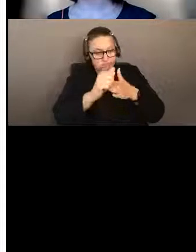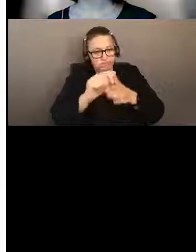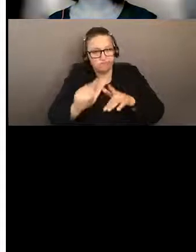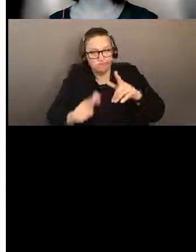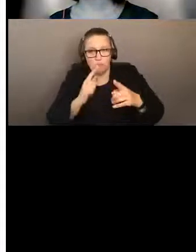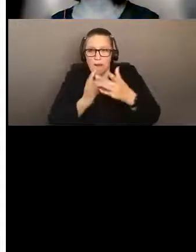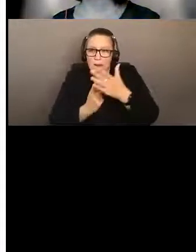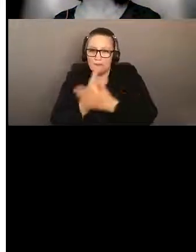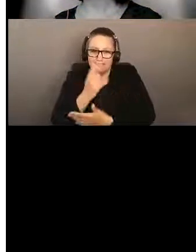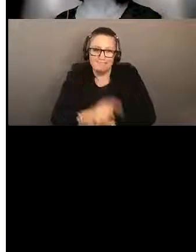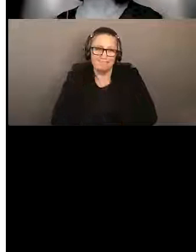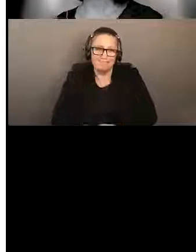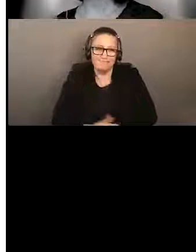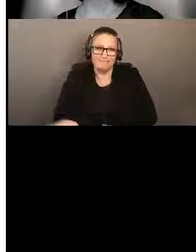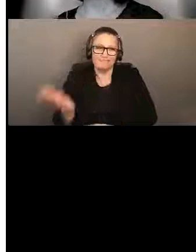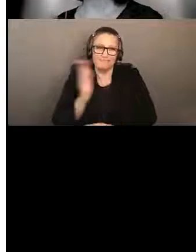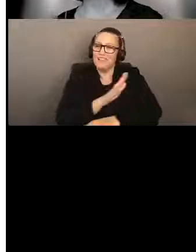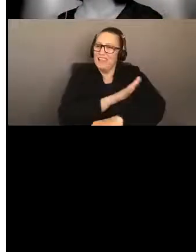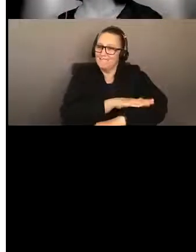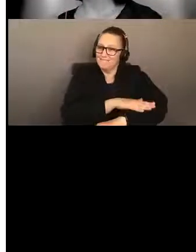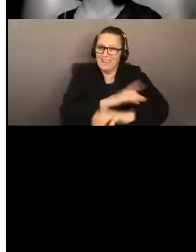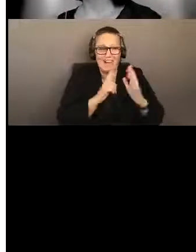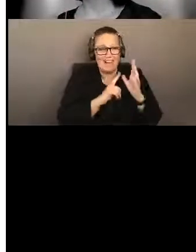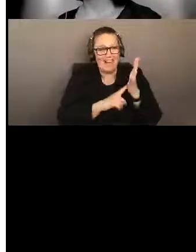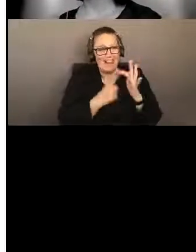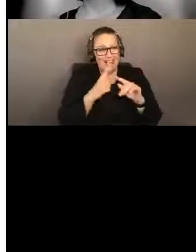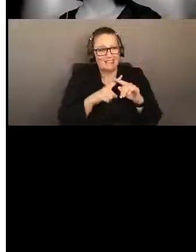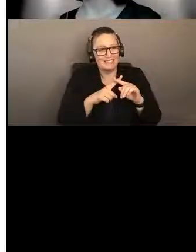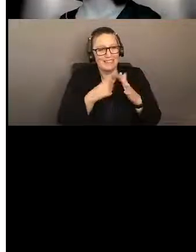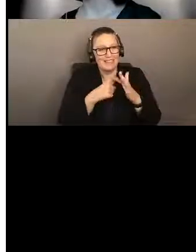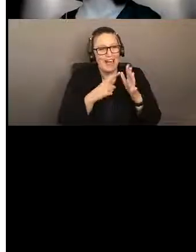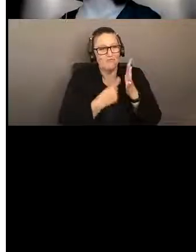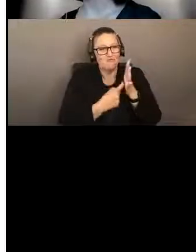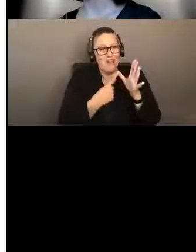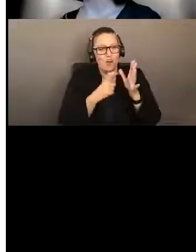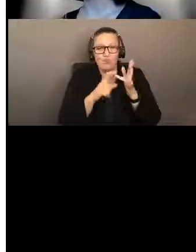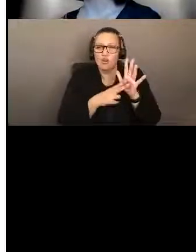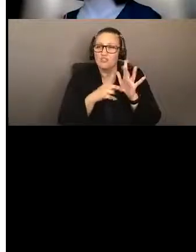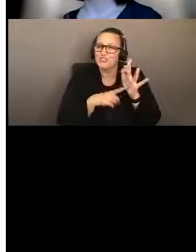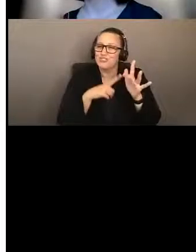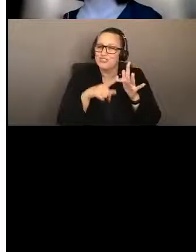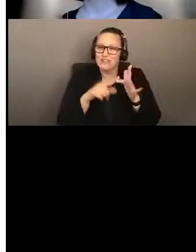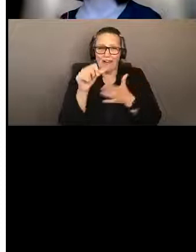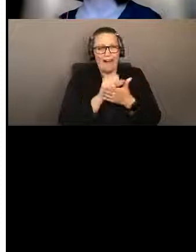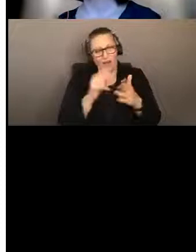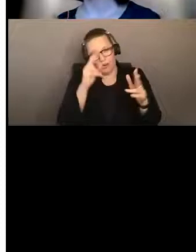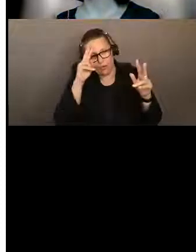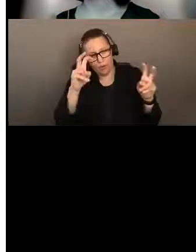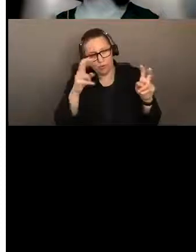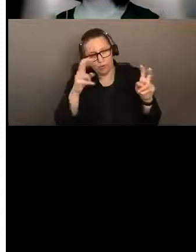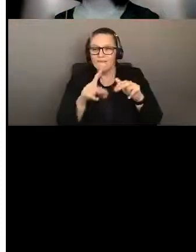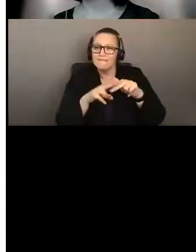by Karaconji, and it's named the Flâneur, a French term referring to a person who strolls, lounges, or saunters